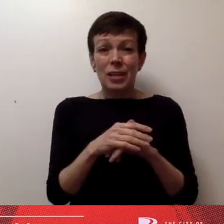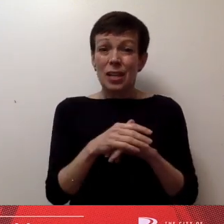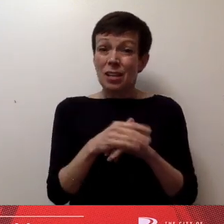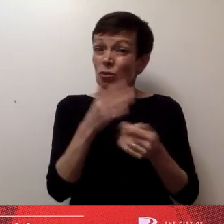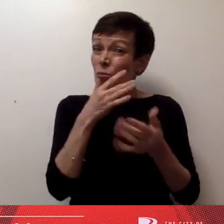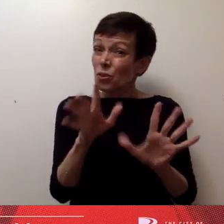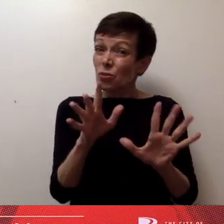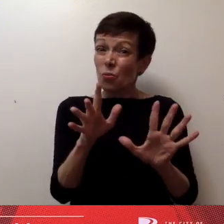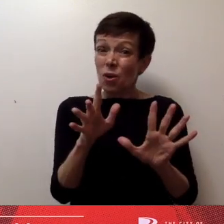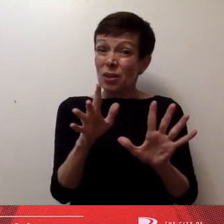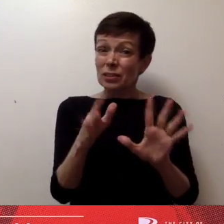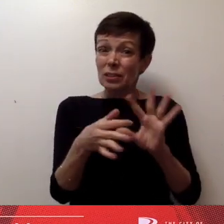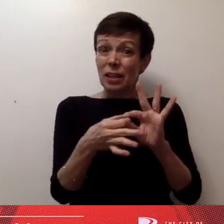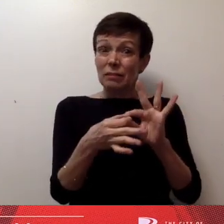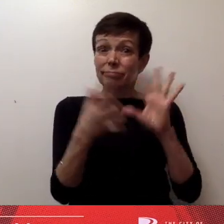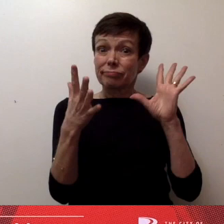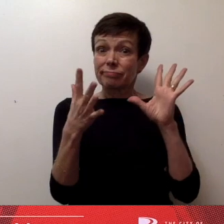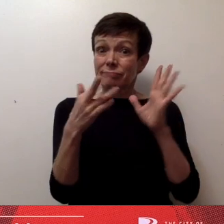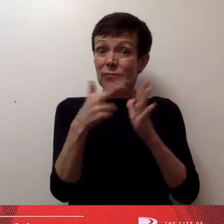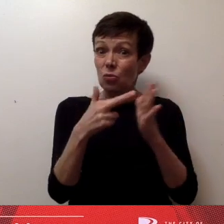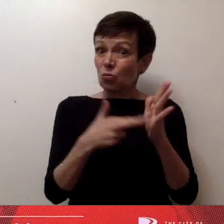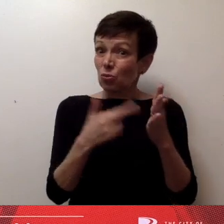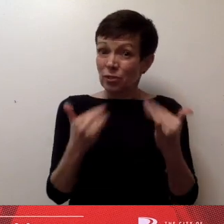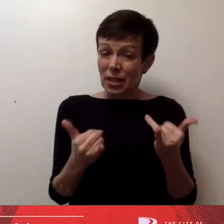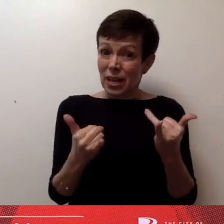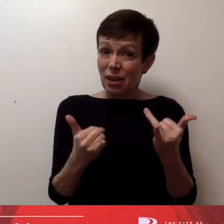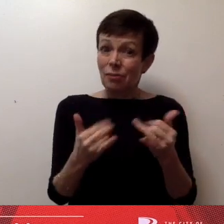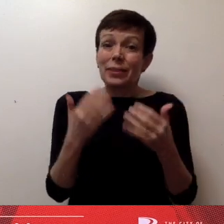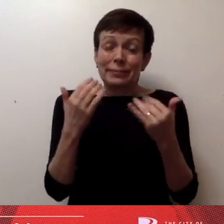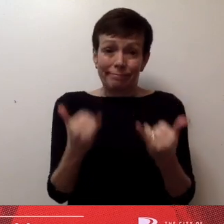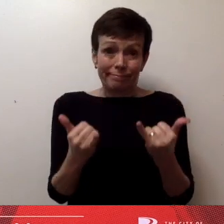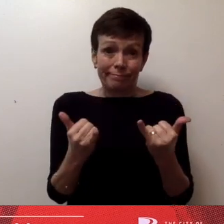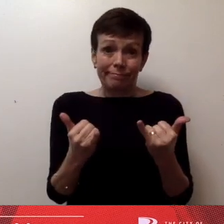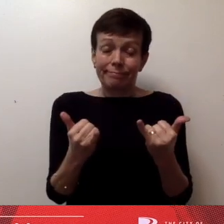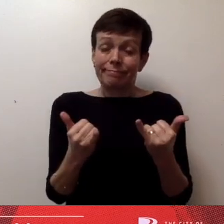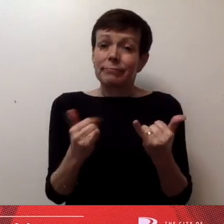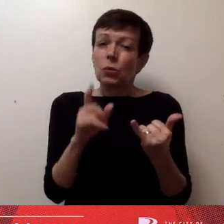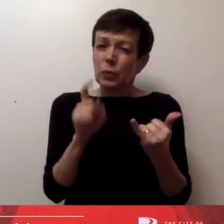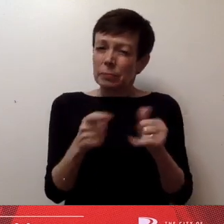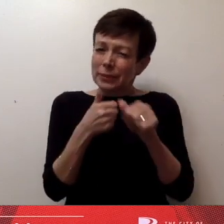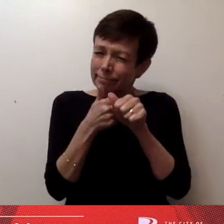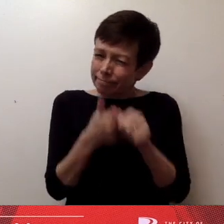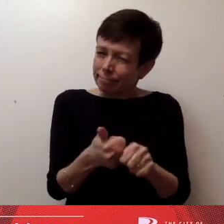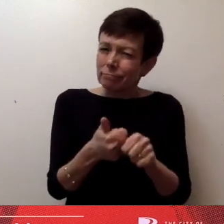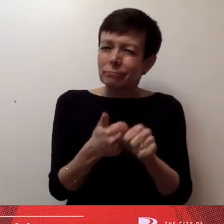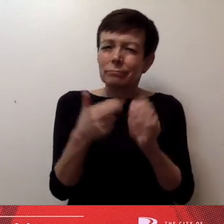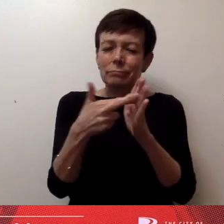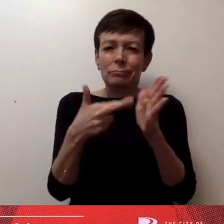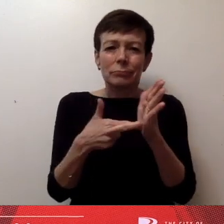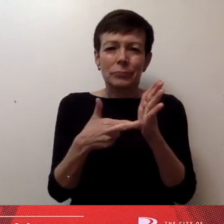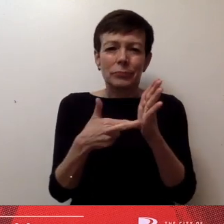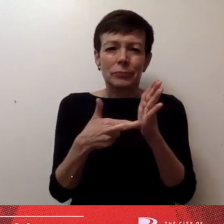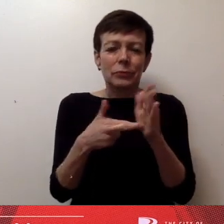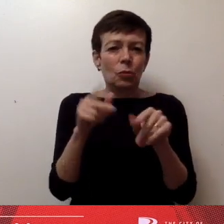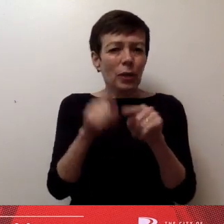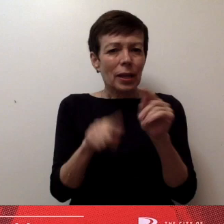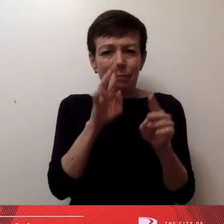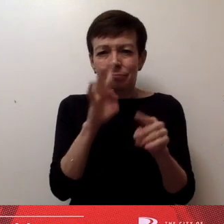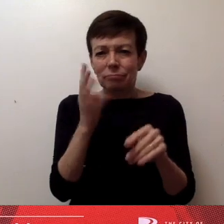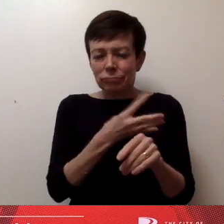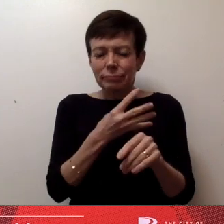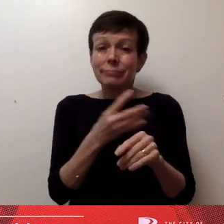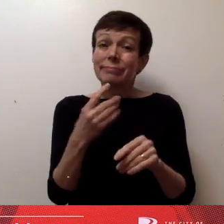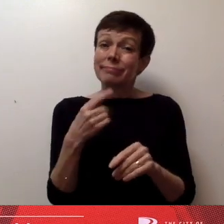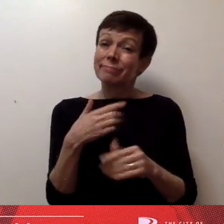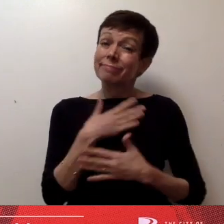pandemic can take a grip on us. This is not the time for us to take the foot off the gas, and we need you to stay